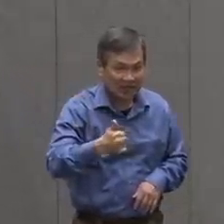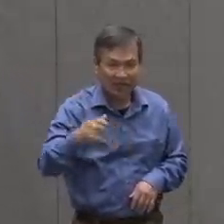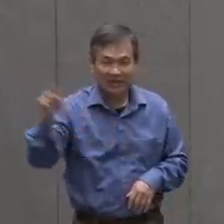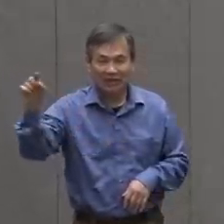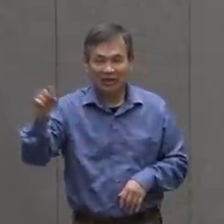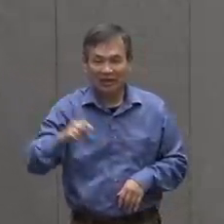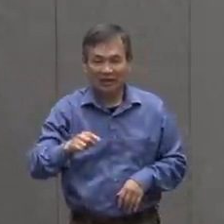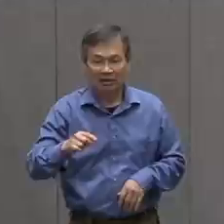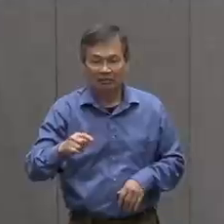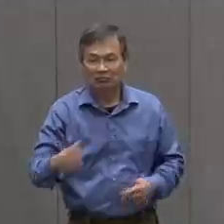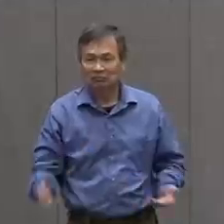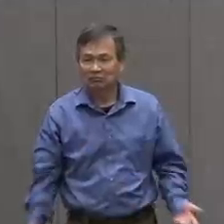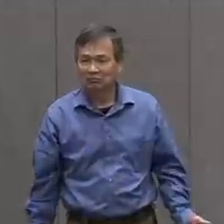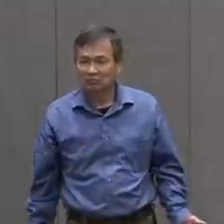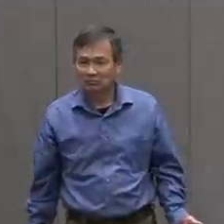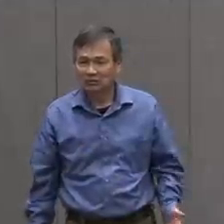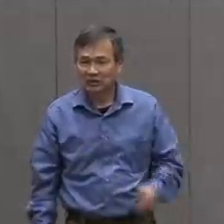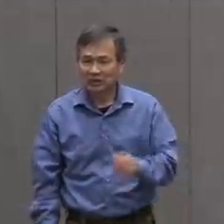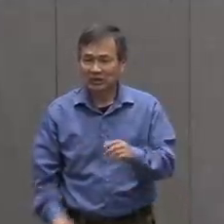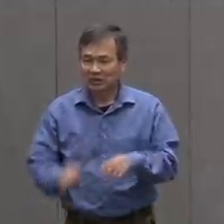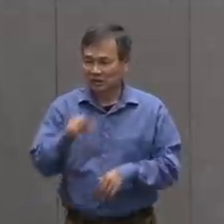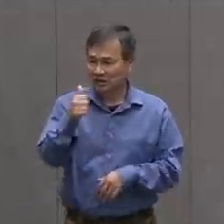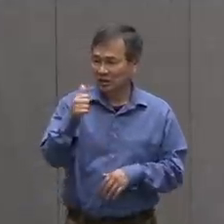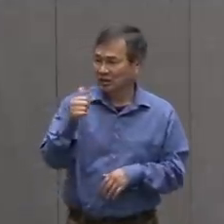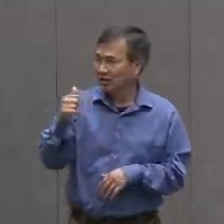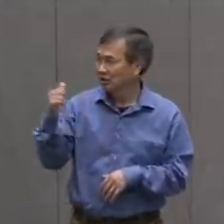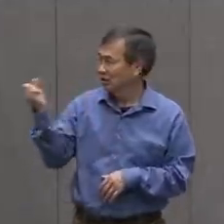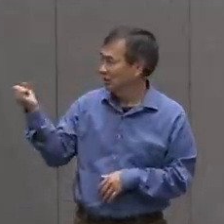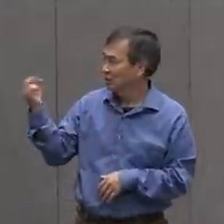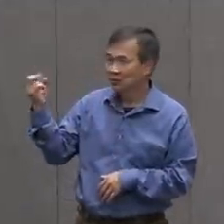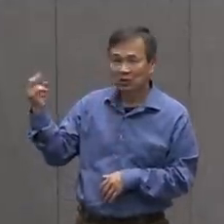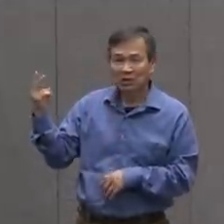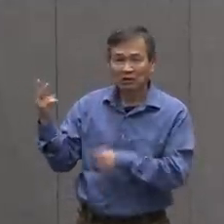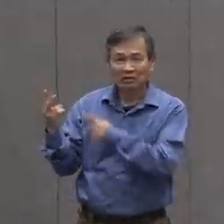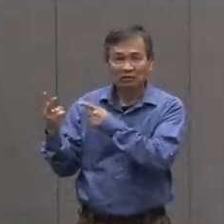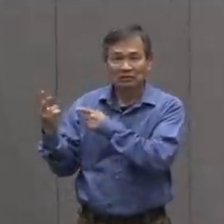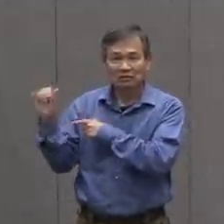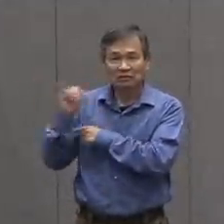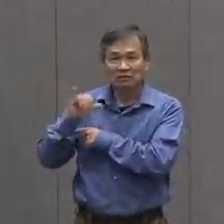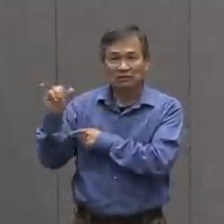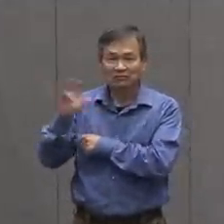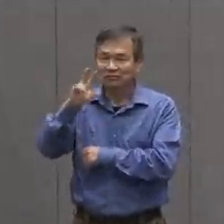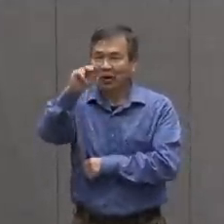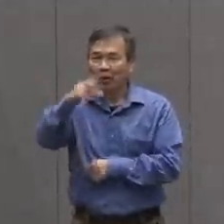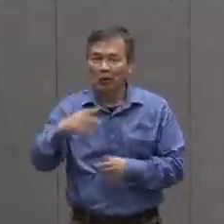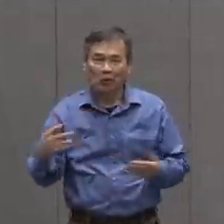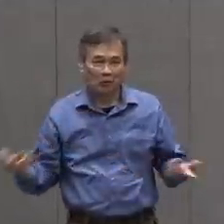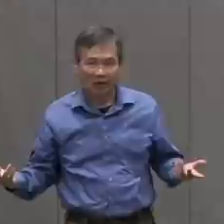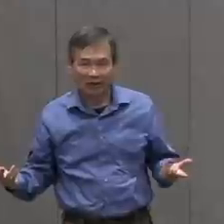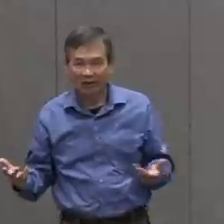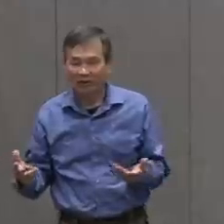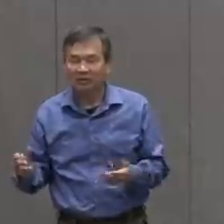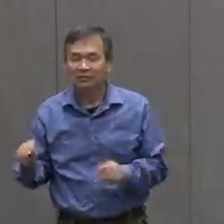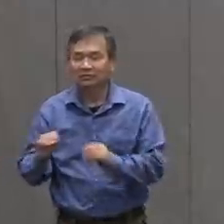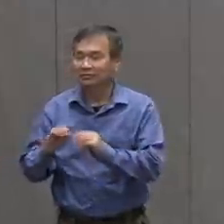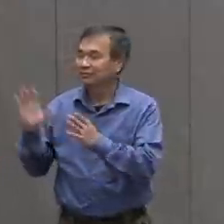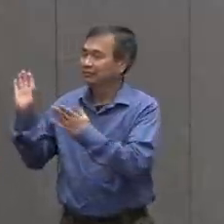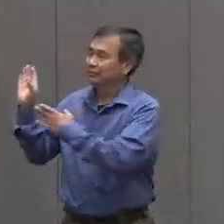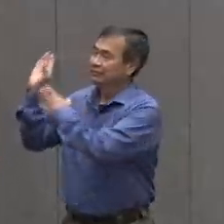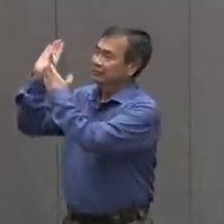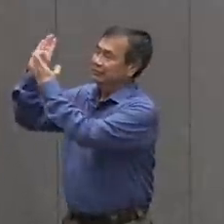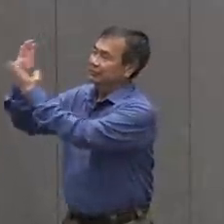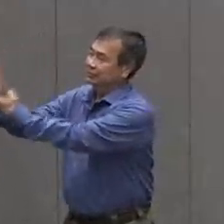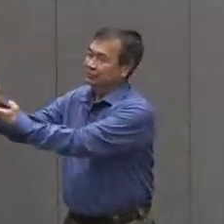1, 2, 3, 4, 5, 6, 7, 8, 9, 10. Is 10 the number 12? No, it's not. So we're going to put it on our